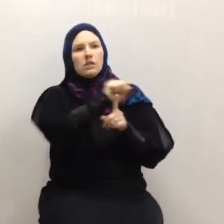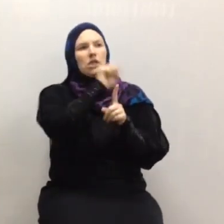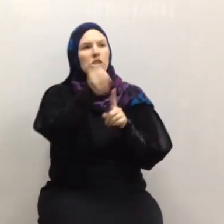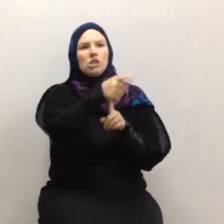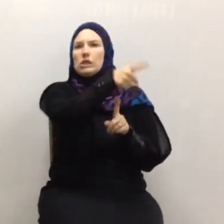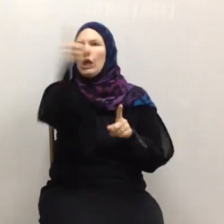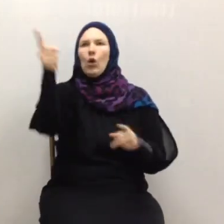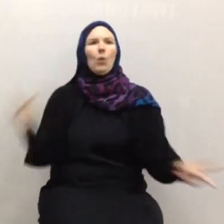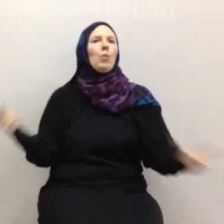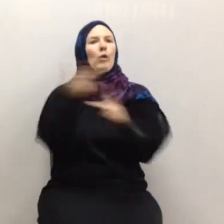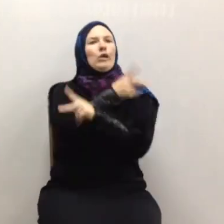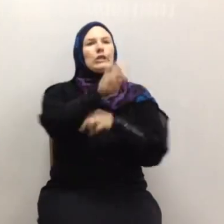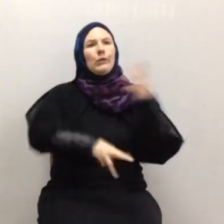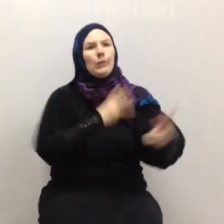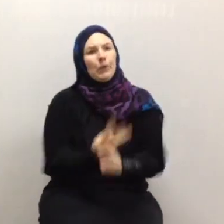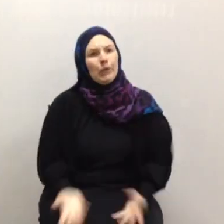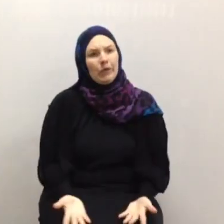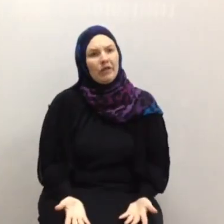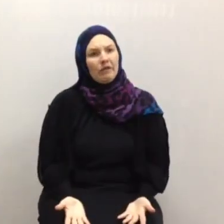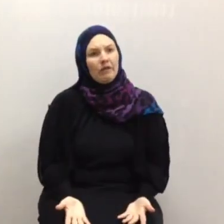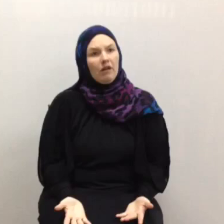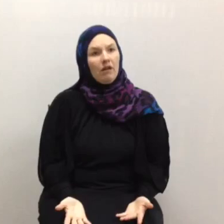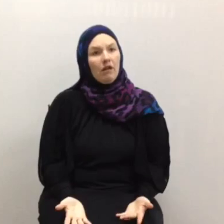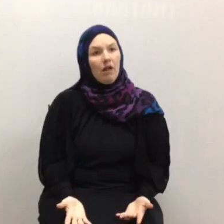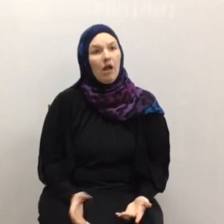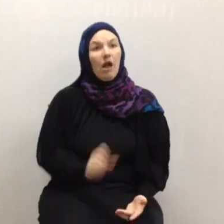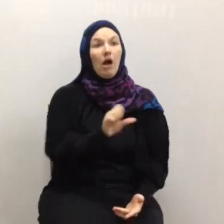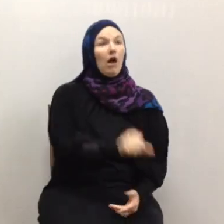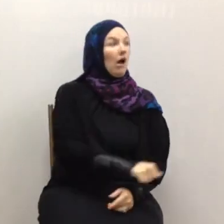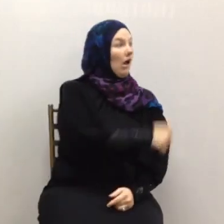others have the right to blame Islam for it.